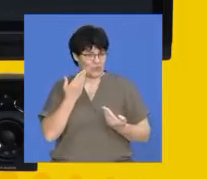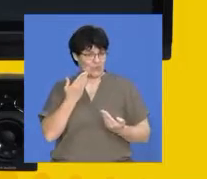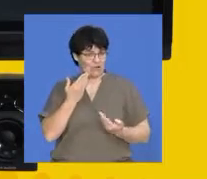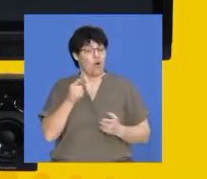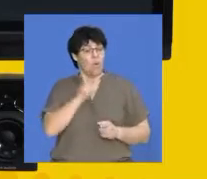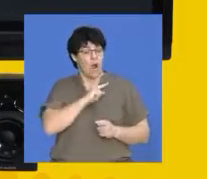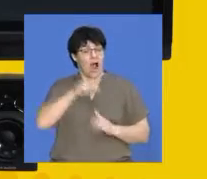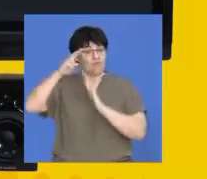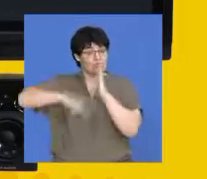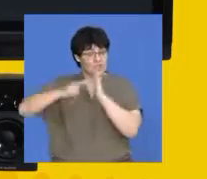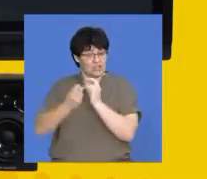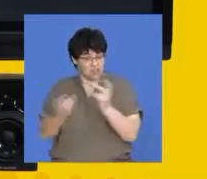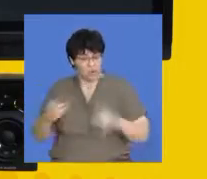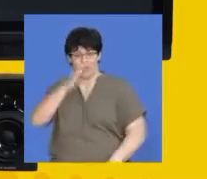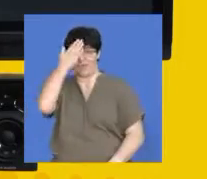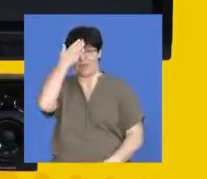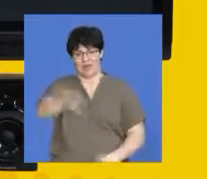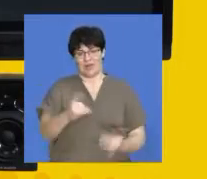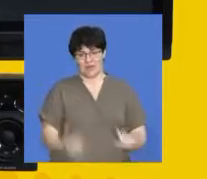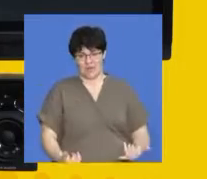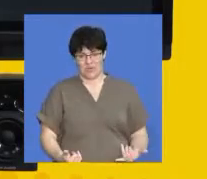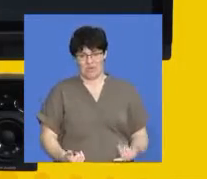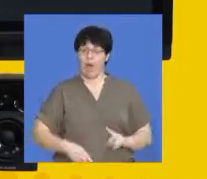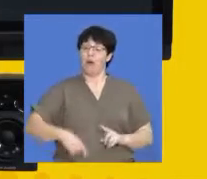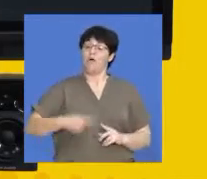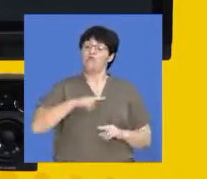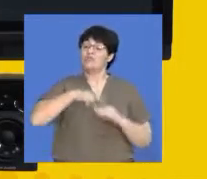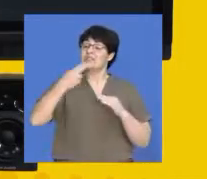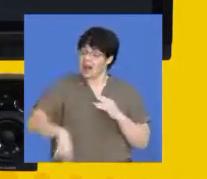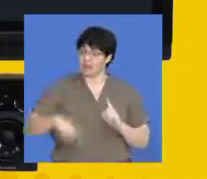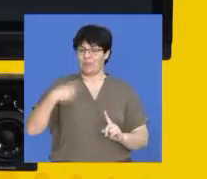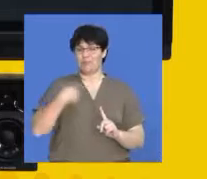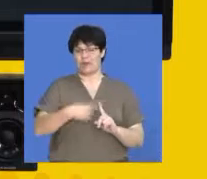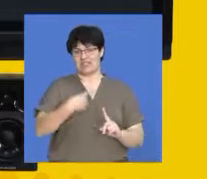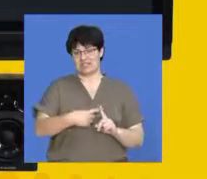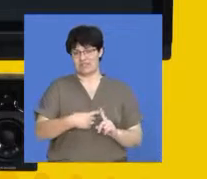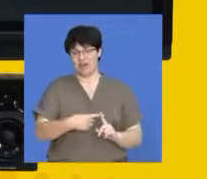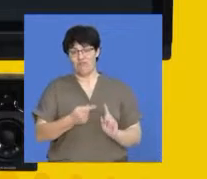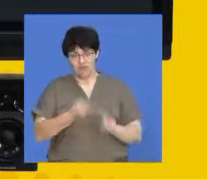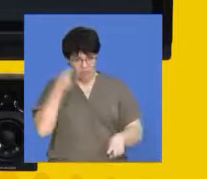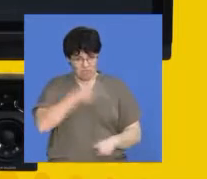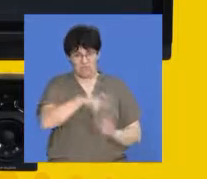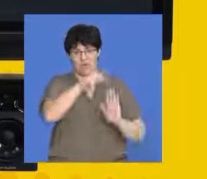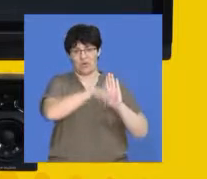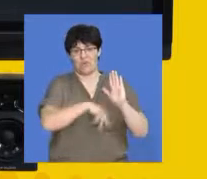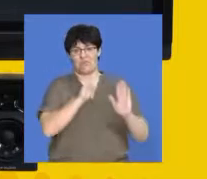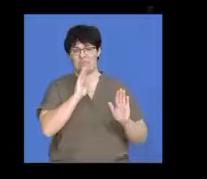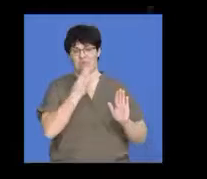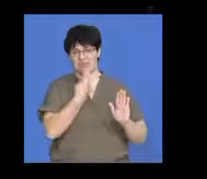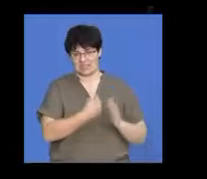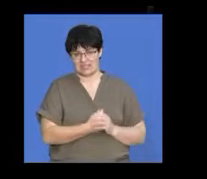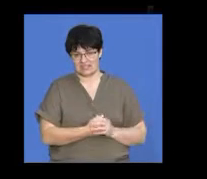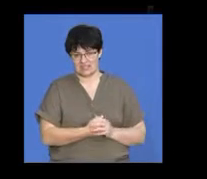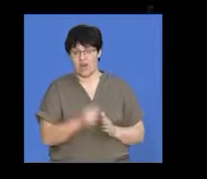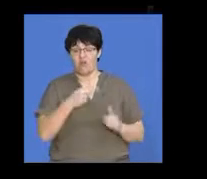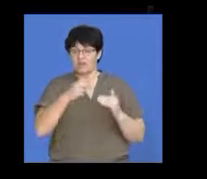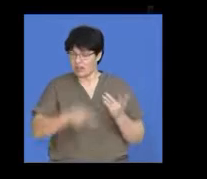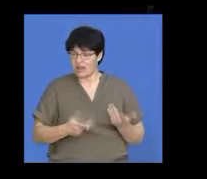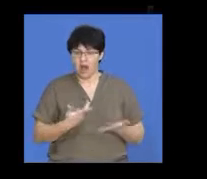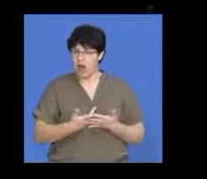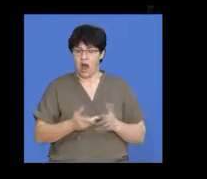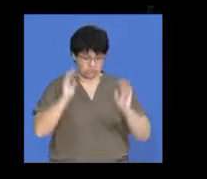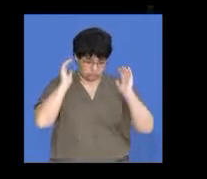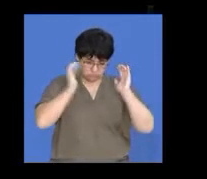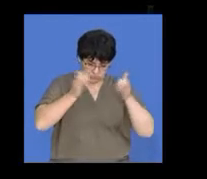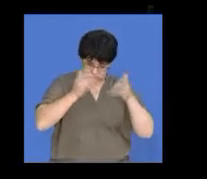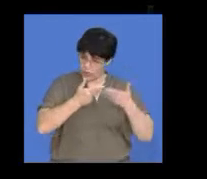from reading the source, that there were positive results from the breakfast program, and those are the results, that the children were not